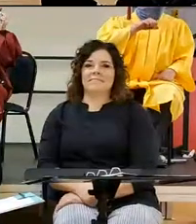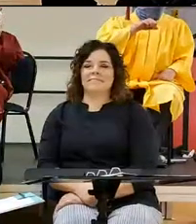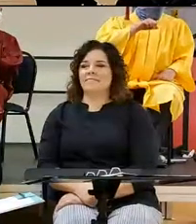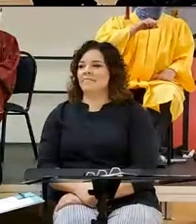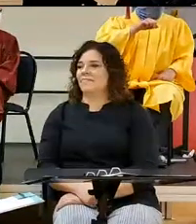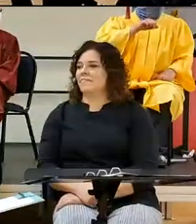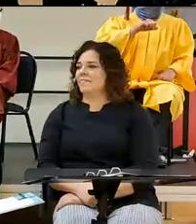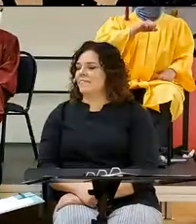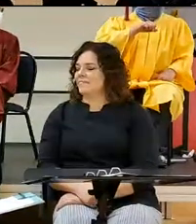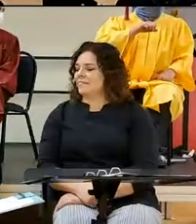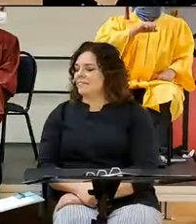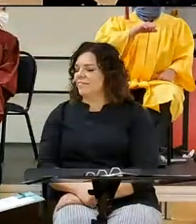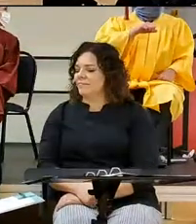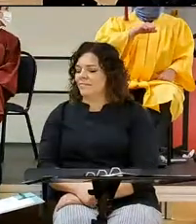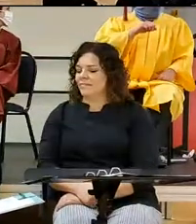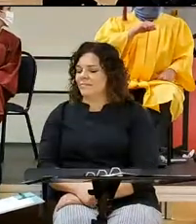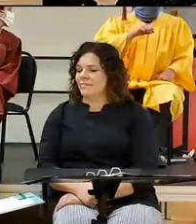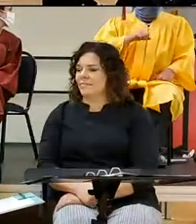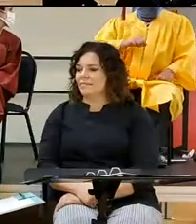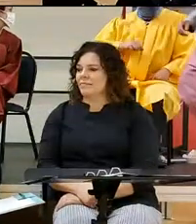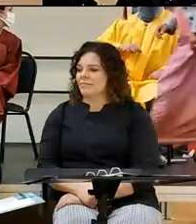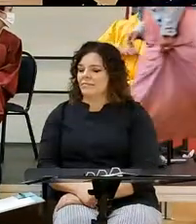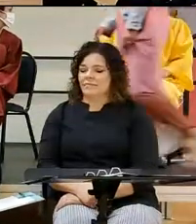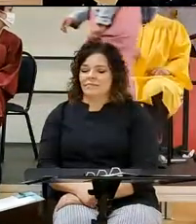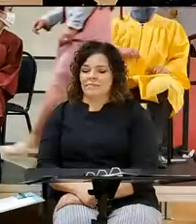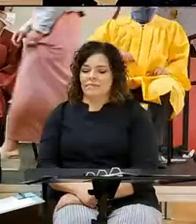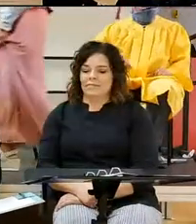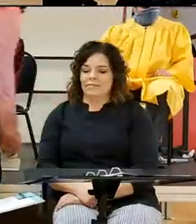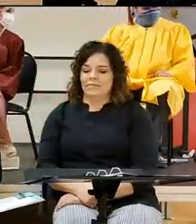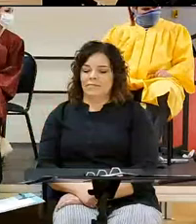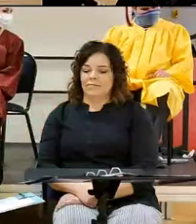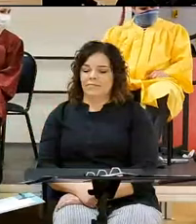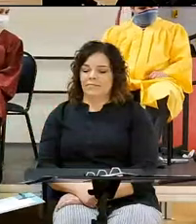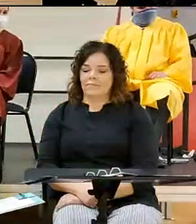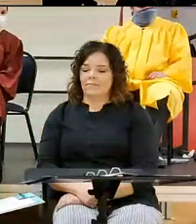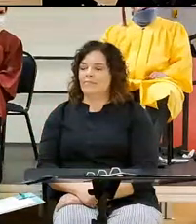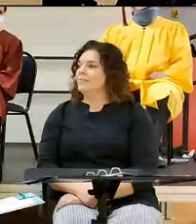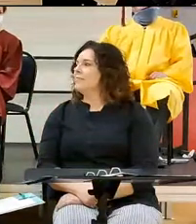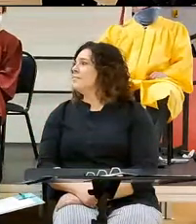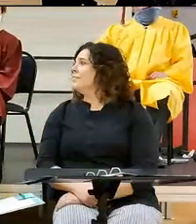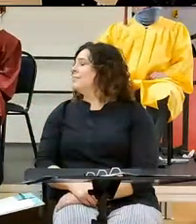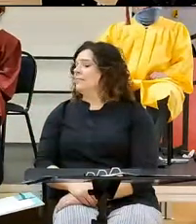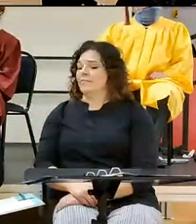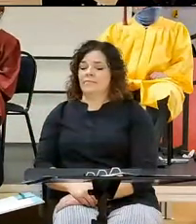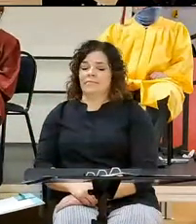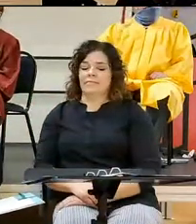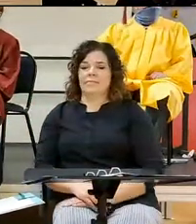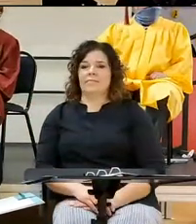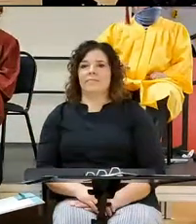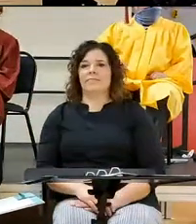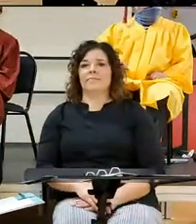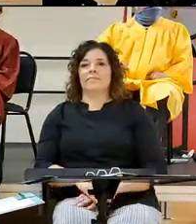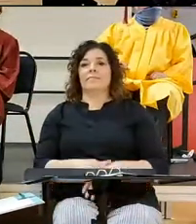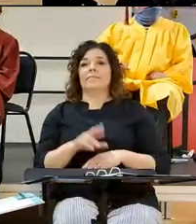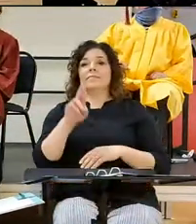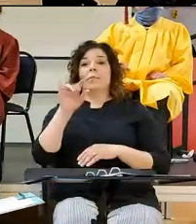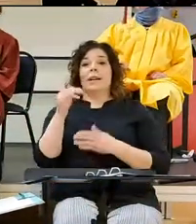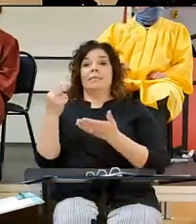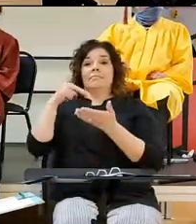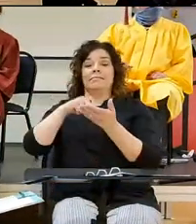Jamie is going back up on the podium, on the stage, rather. I just want to also